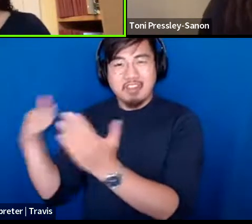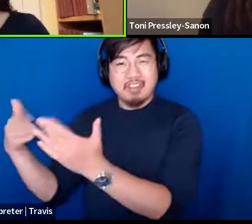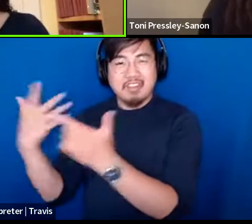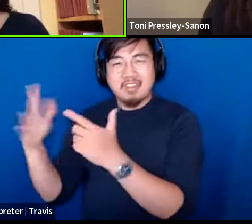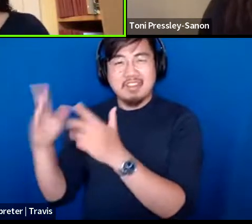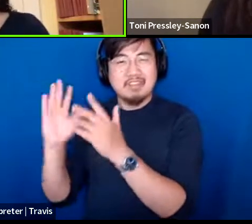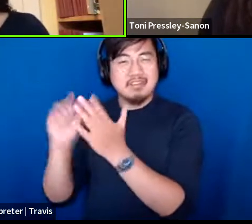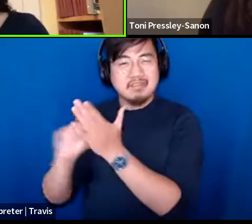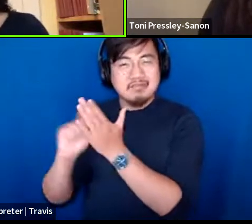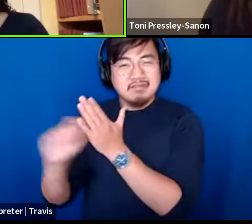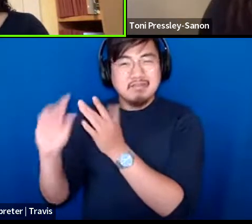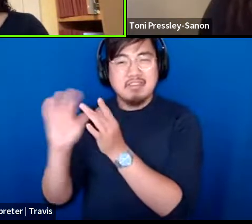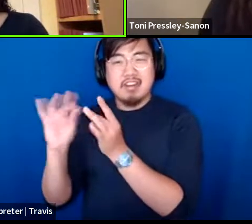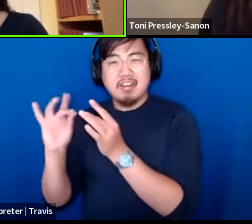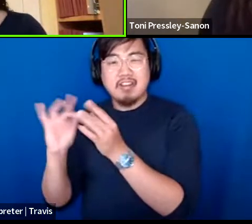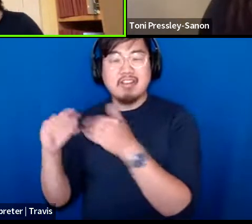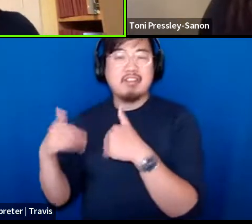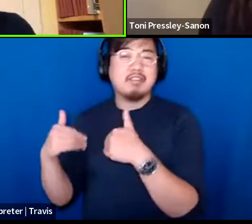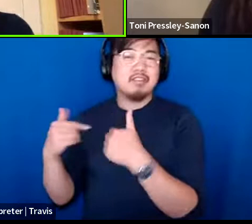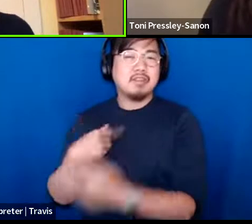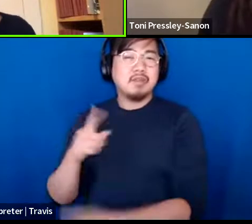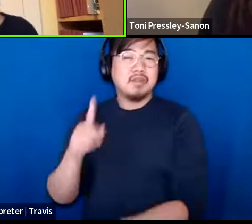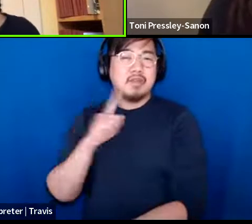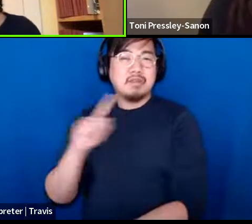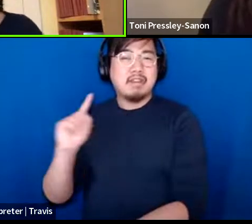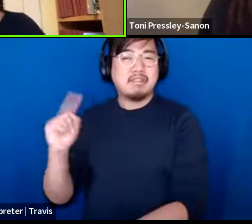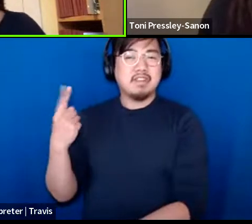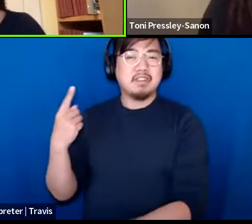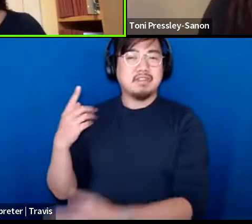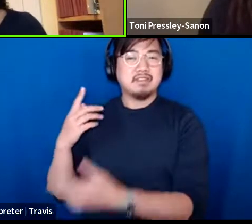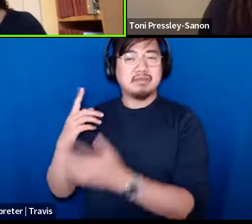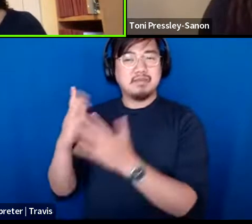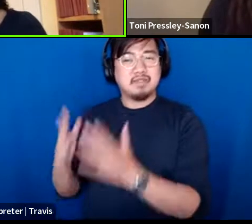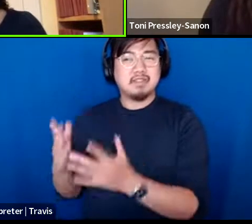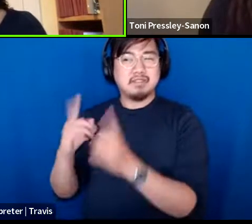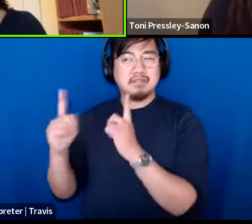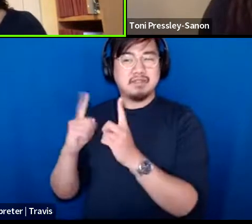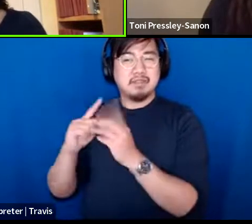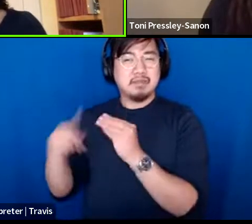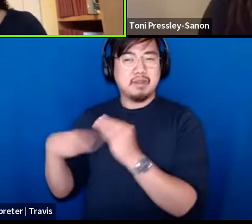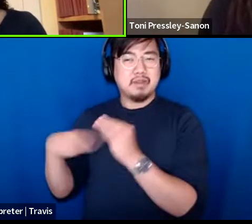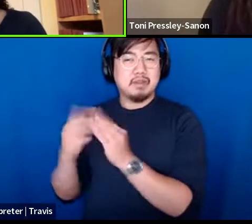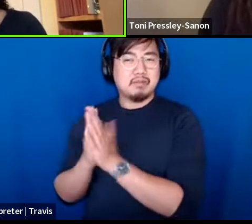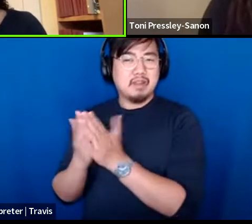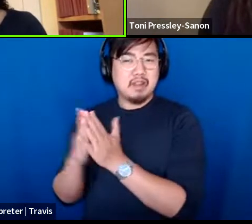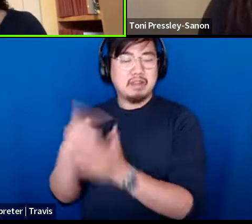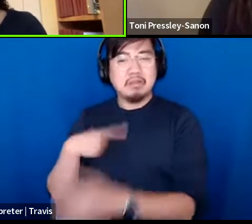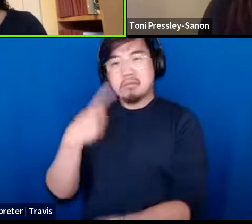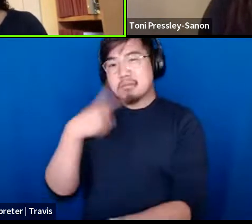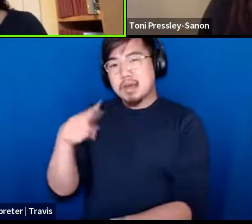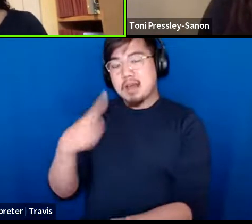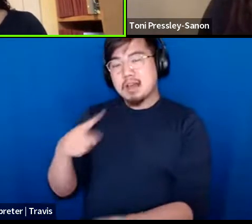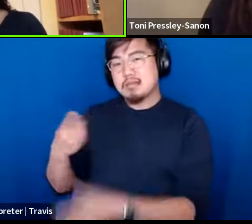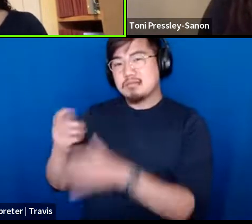and really was my first interlocutor. I'm wondering if we can put the title into the